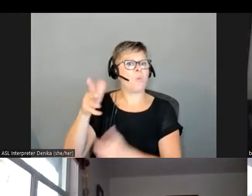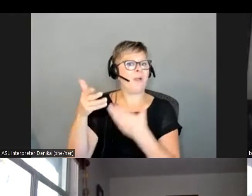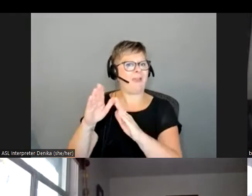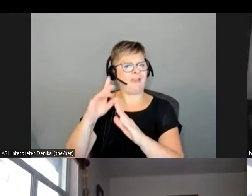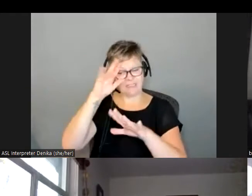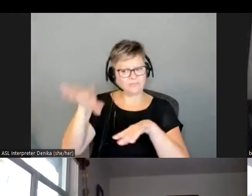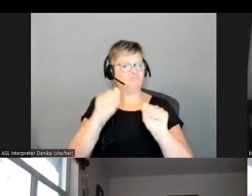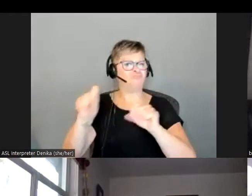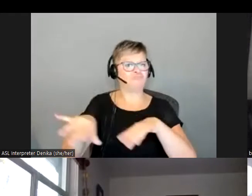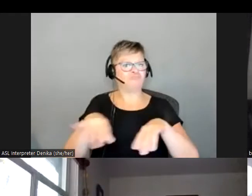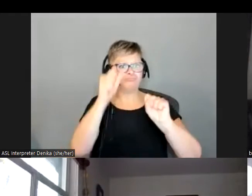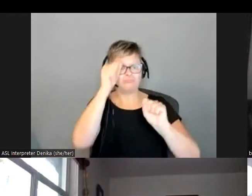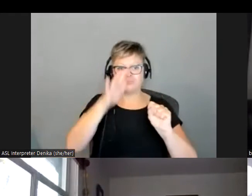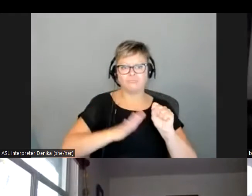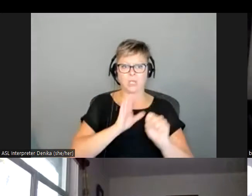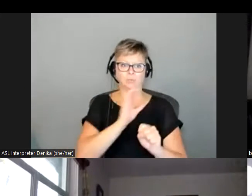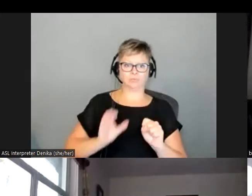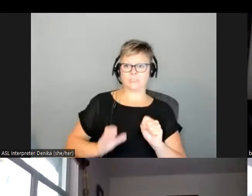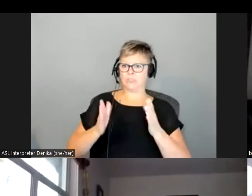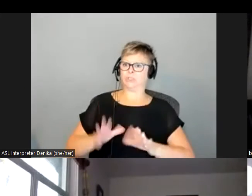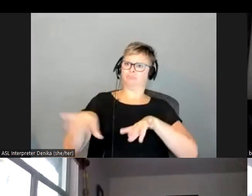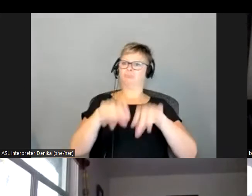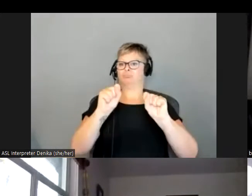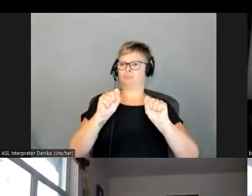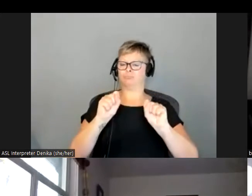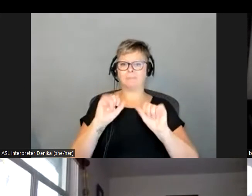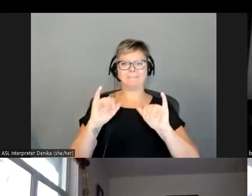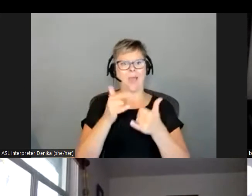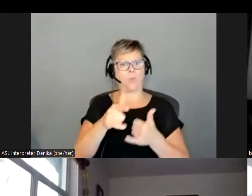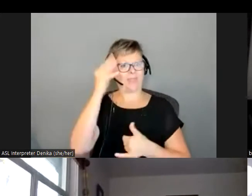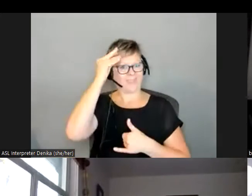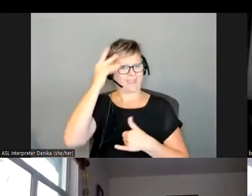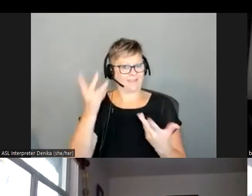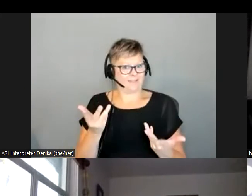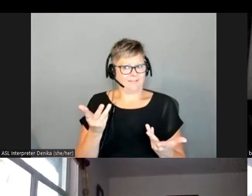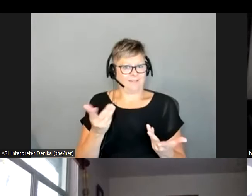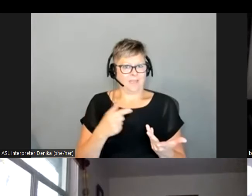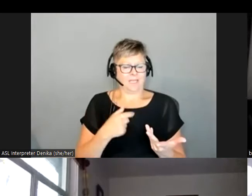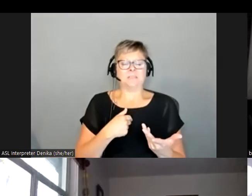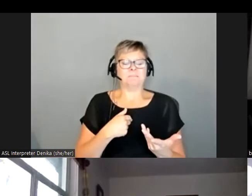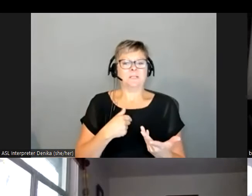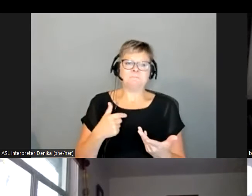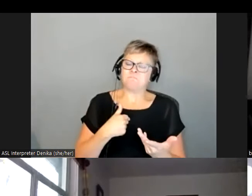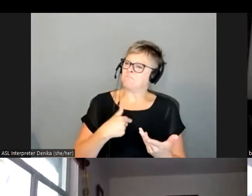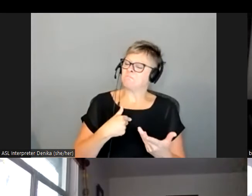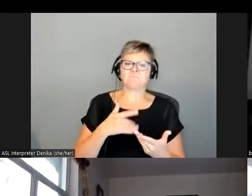male Christian colonial thinking. And I am determined to change all